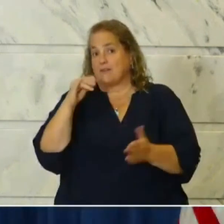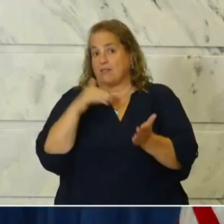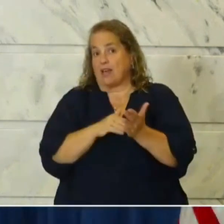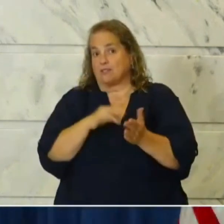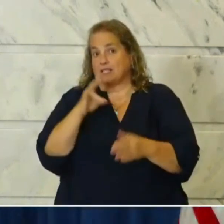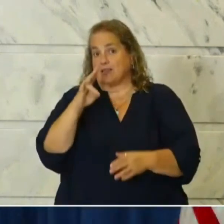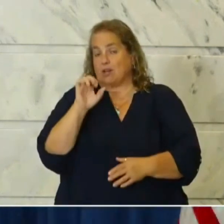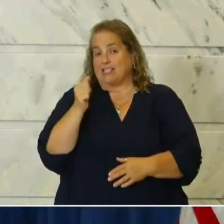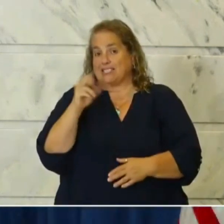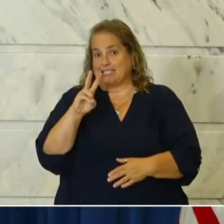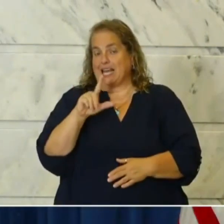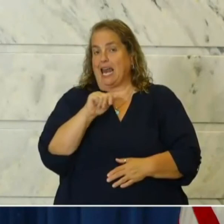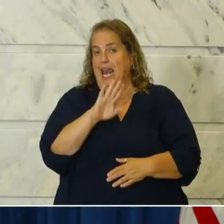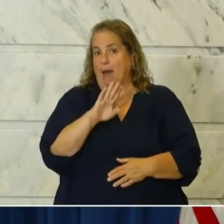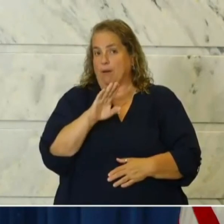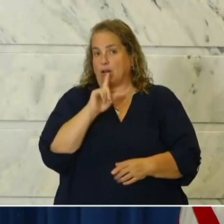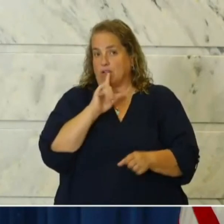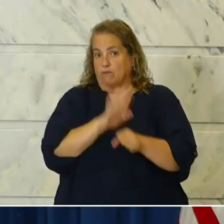27,716 are lab confirmed,